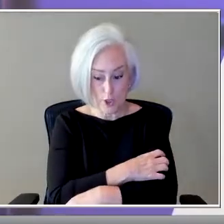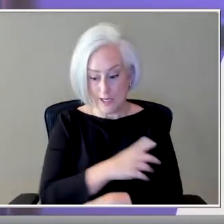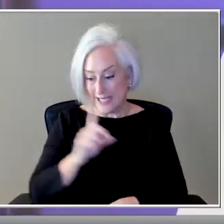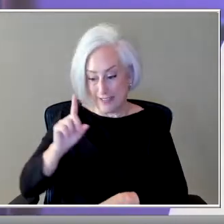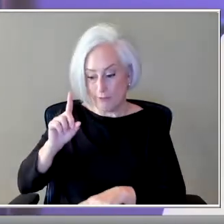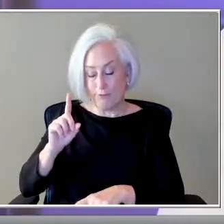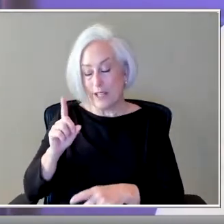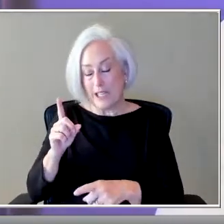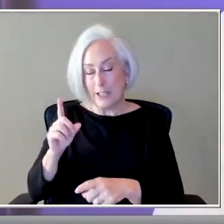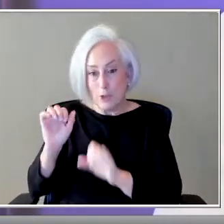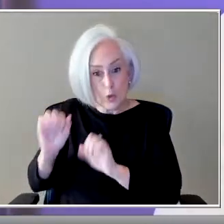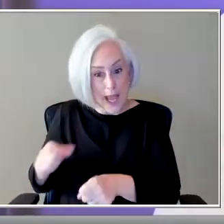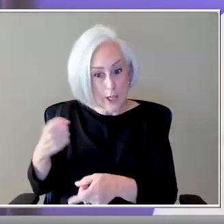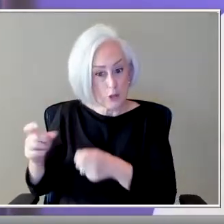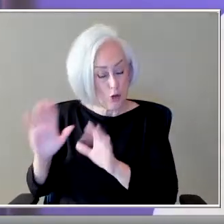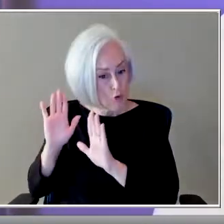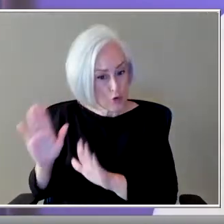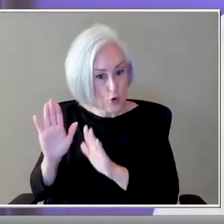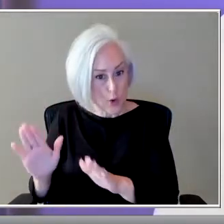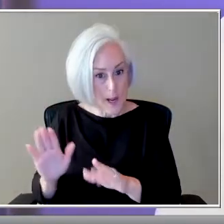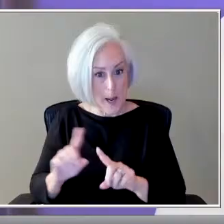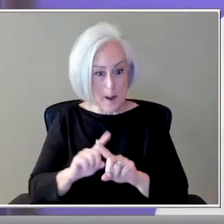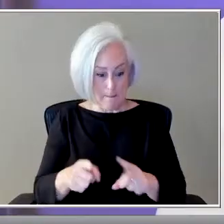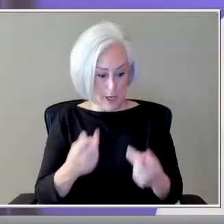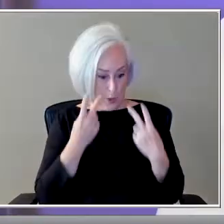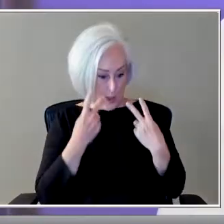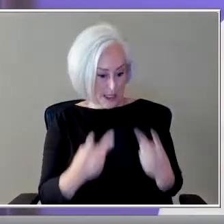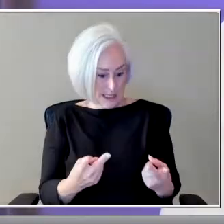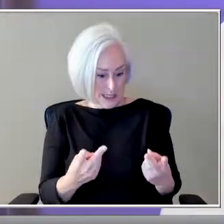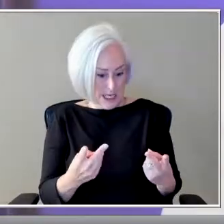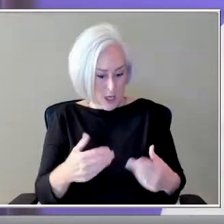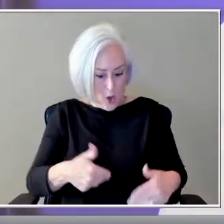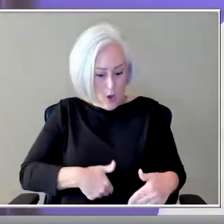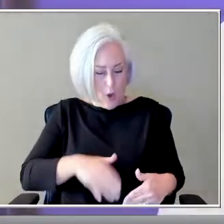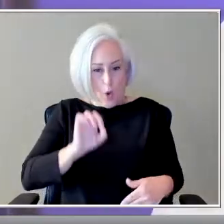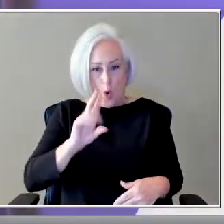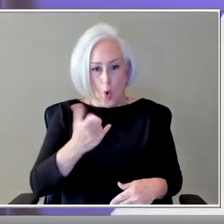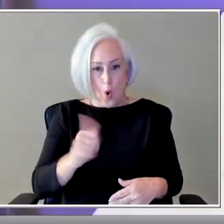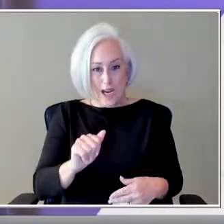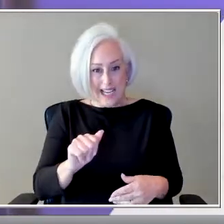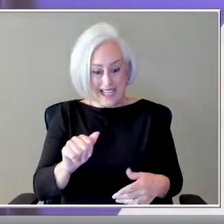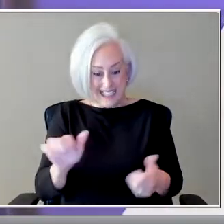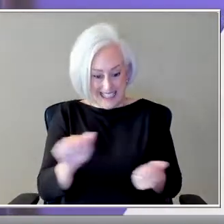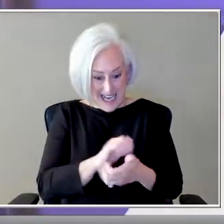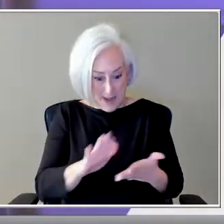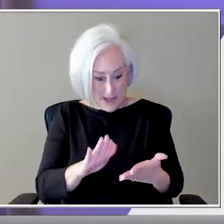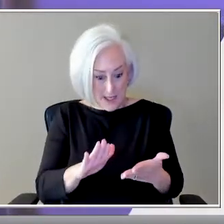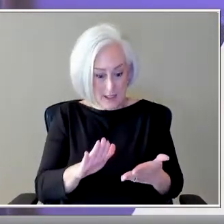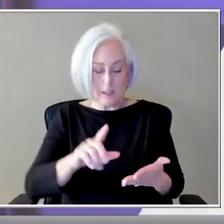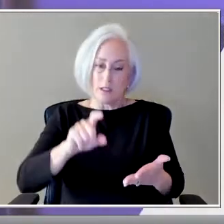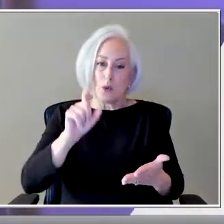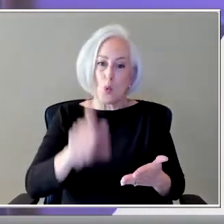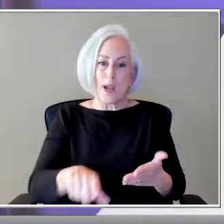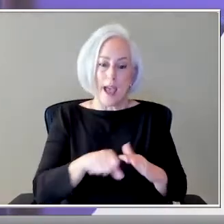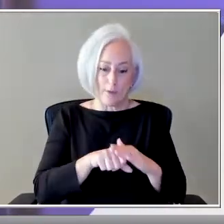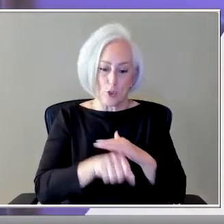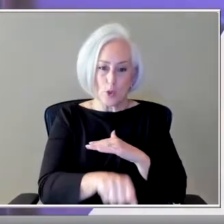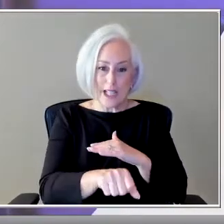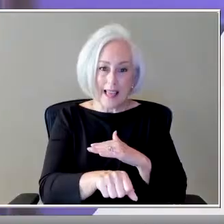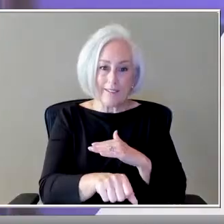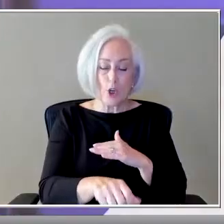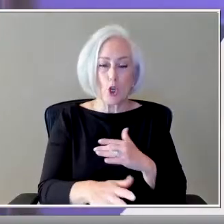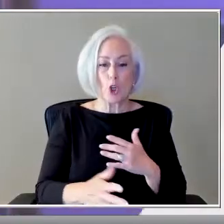organ damage, we don't have anything else to do except to deliver. And we're hopeful that in the majority of those cases that we